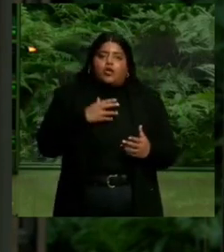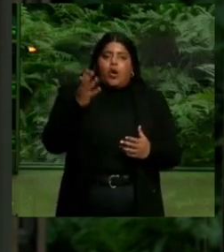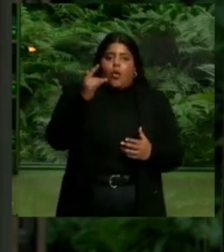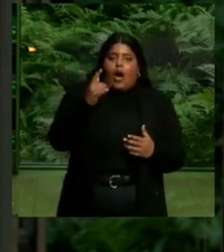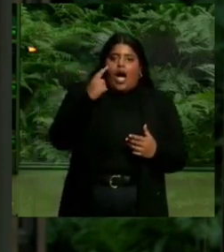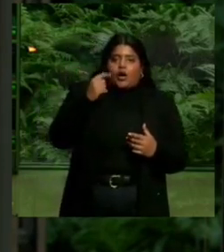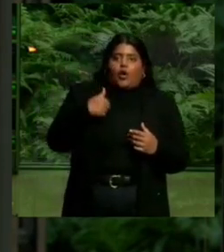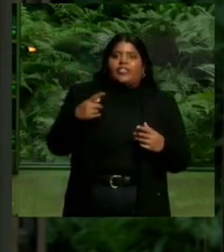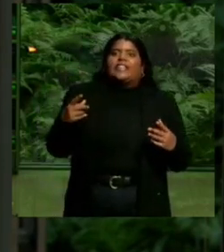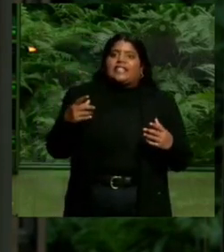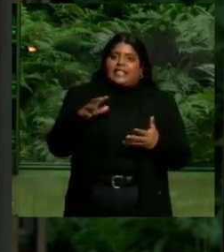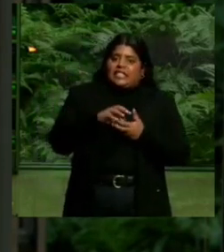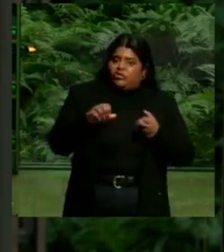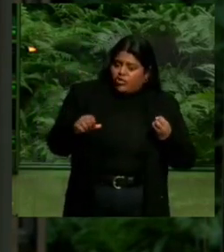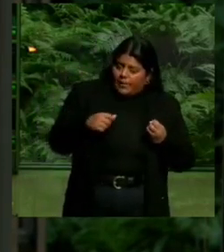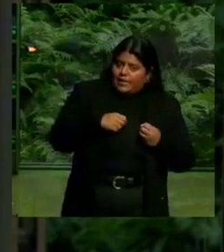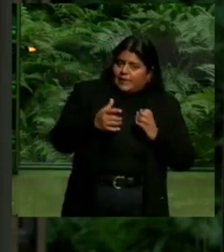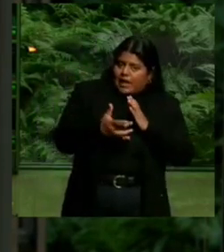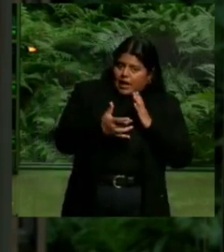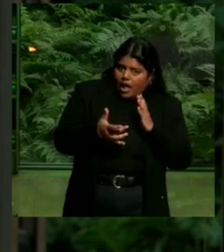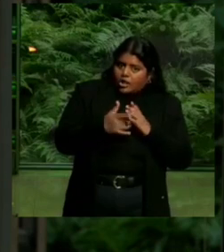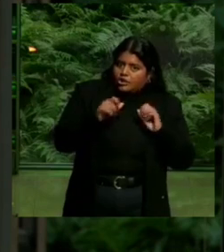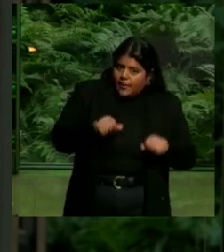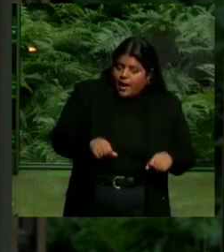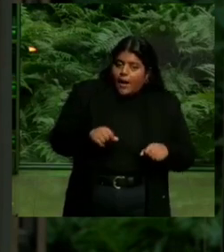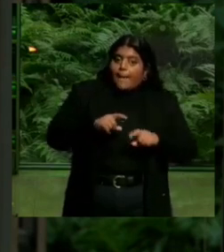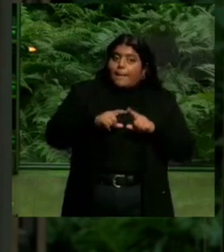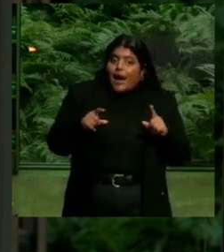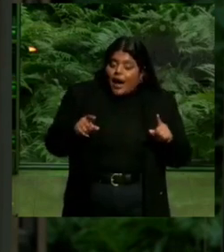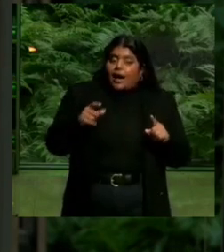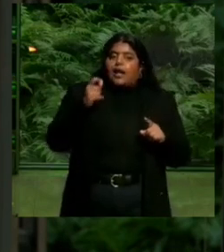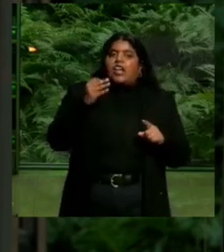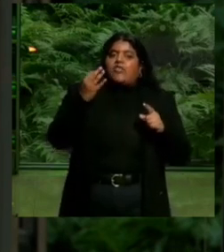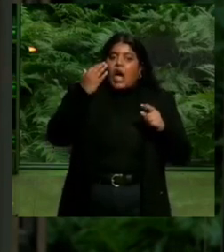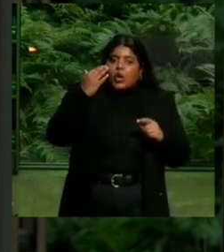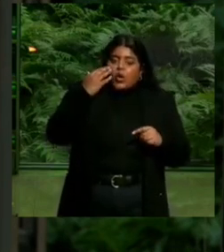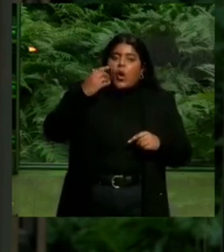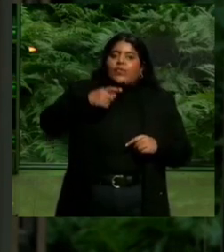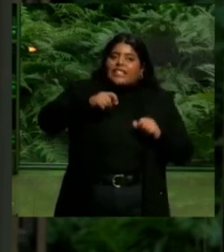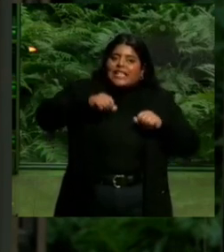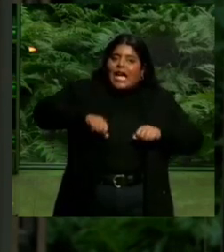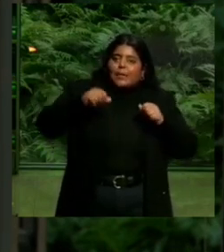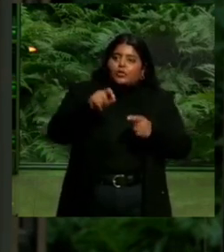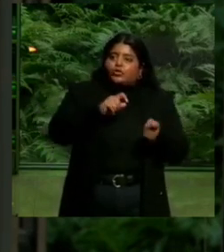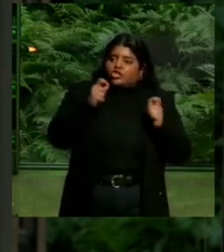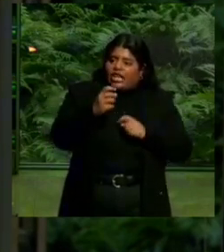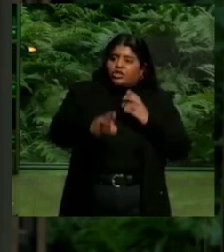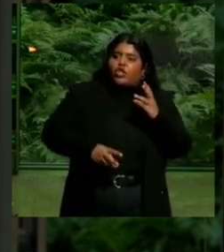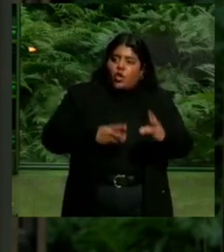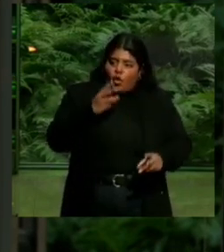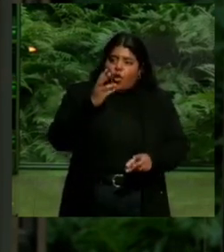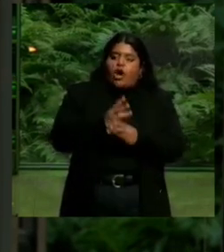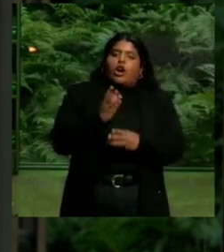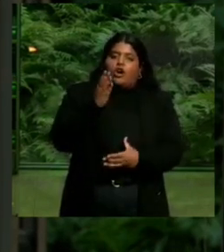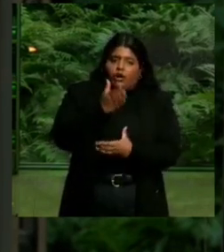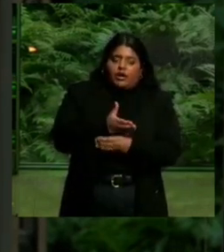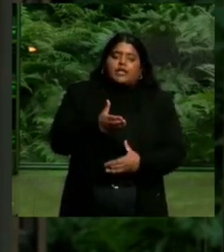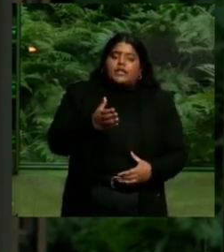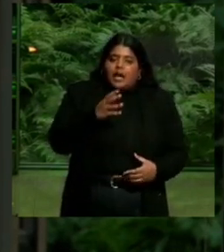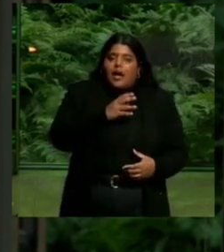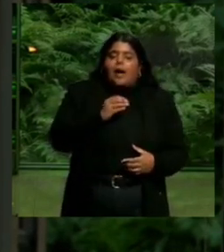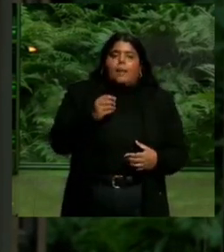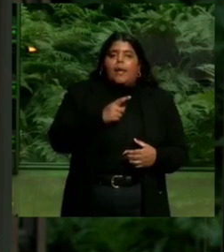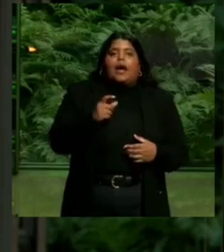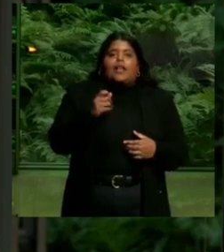disruptive technology. And even if I know that this is going to change the world, instead of being scared of it, let's adopt